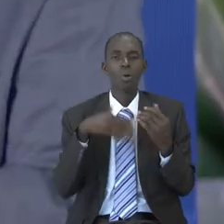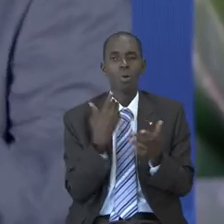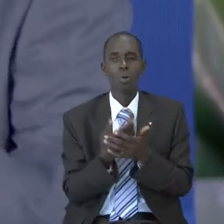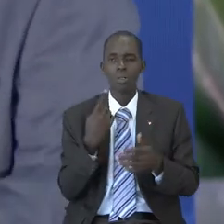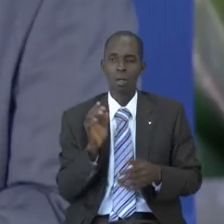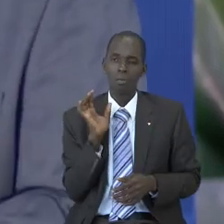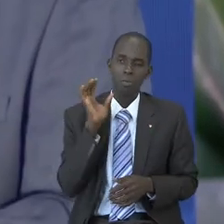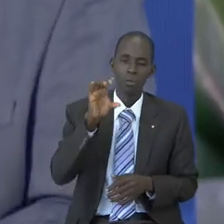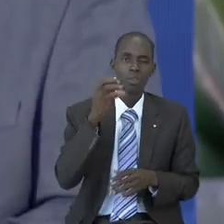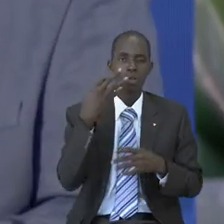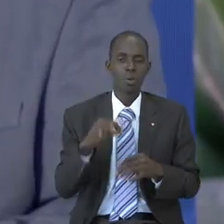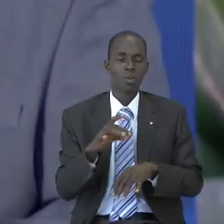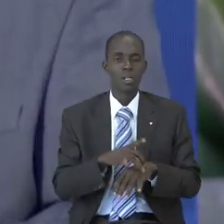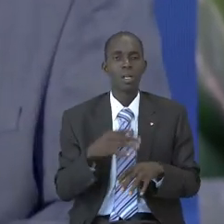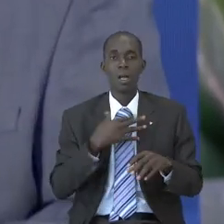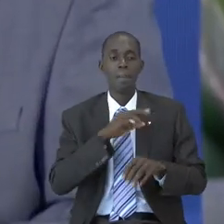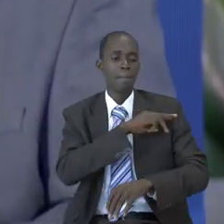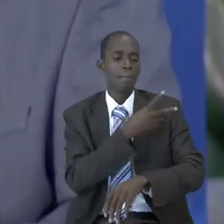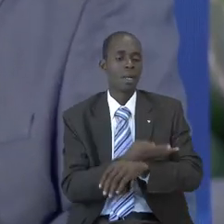in battle. It says in